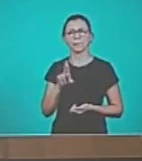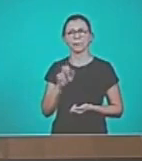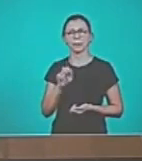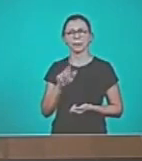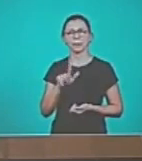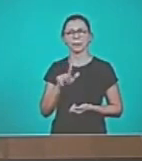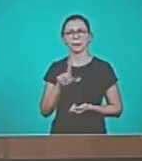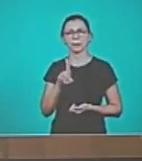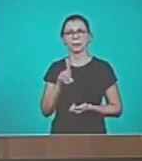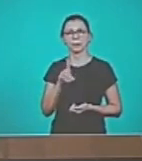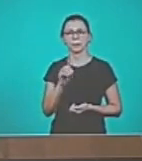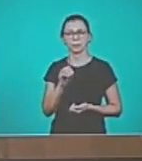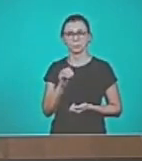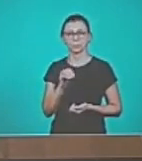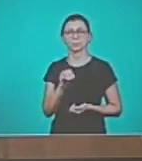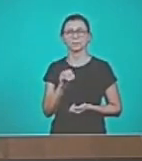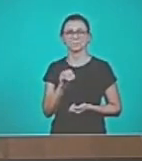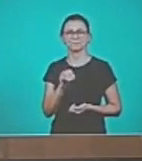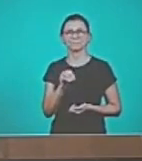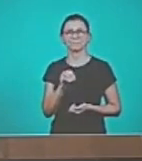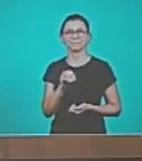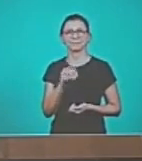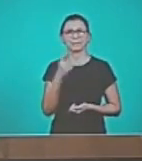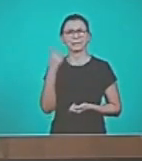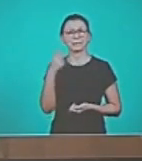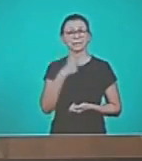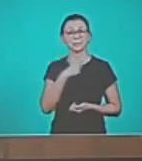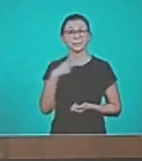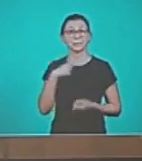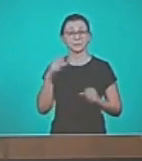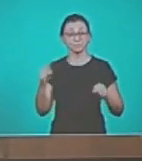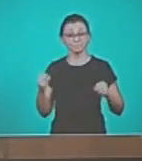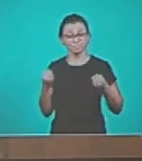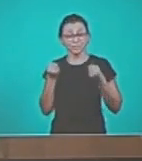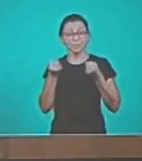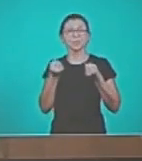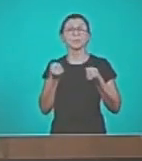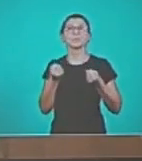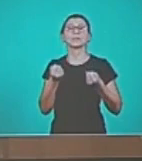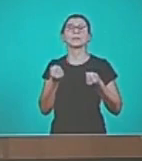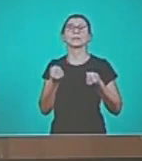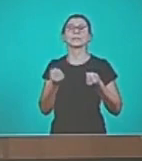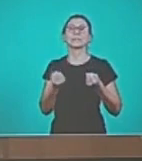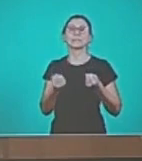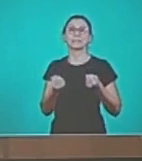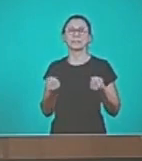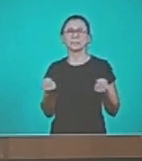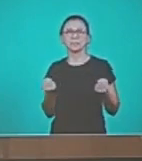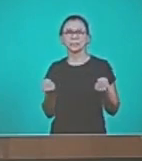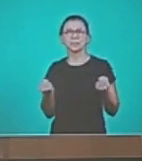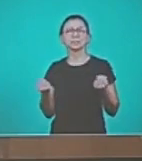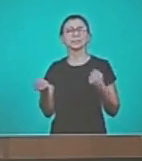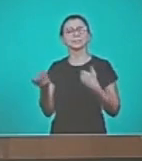Freitas, which is very interesting because the pastors are perfectly